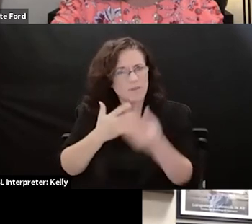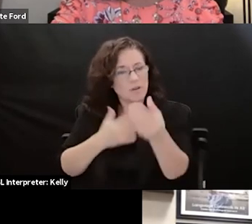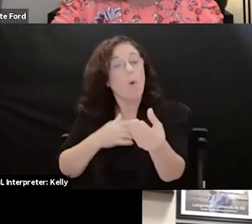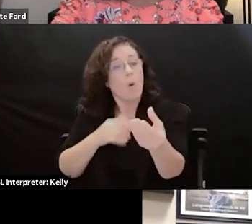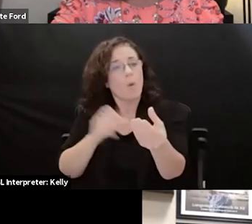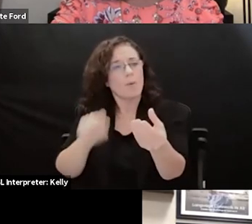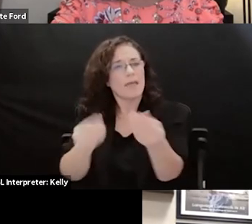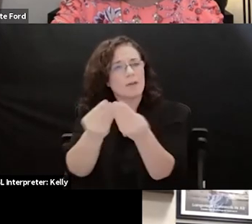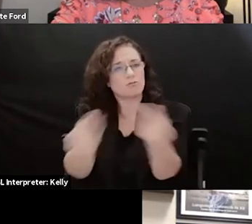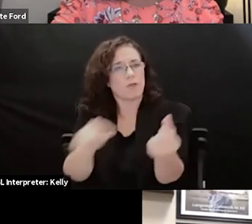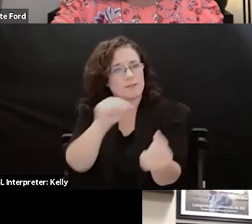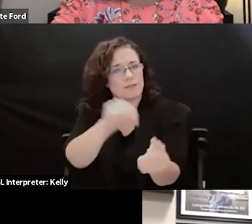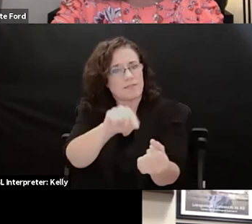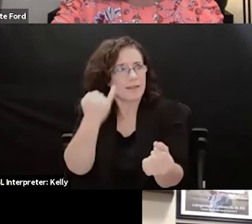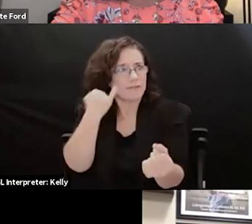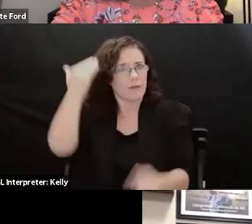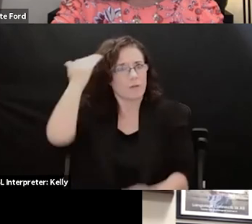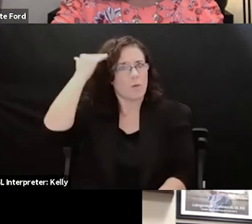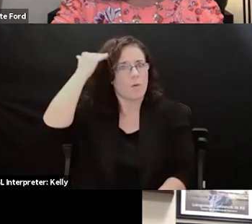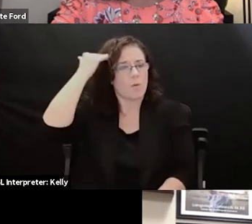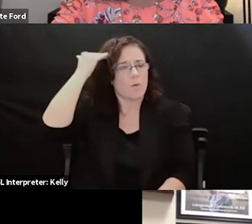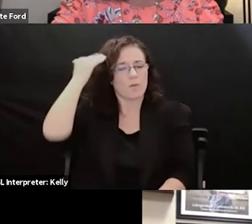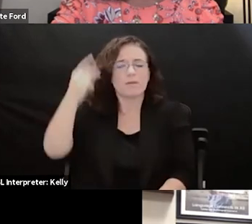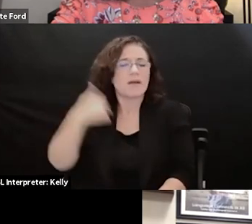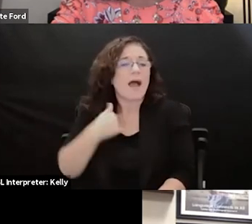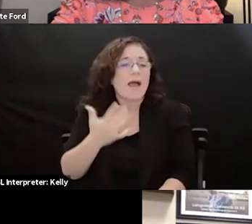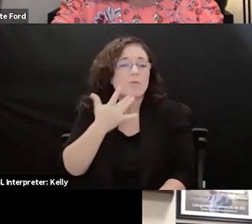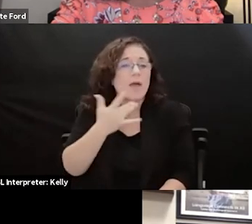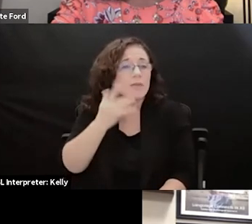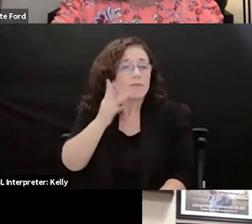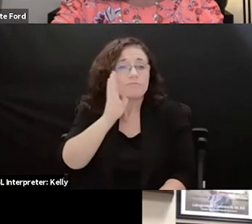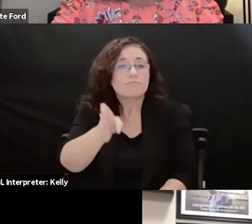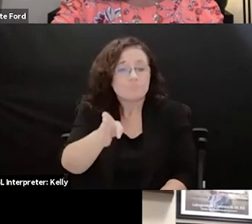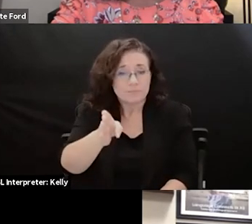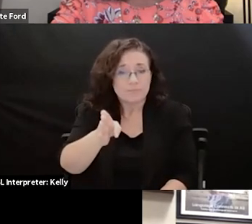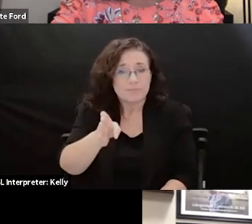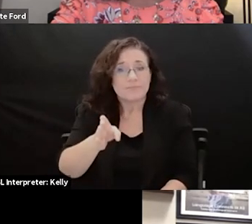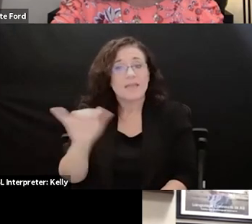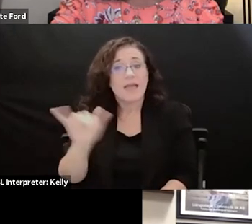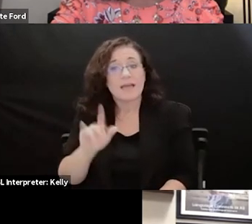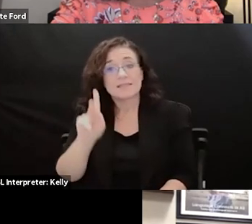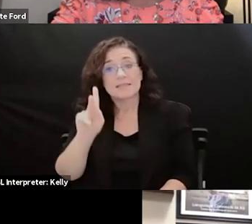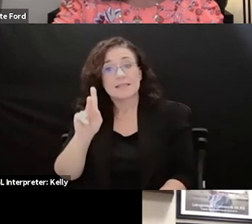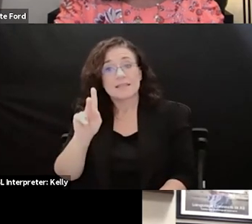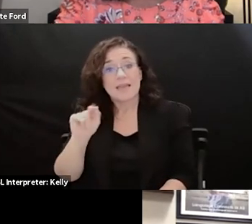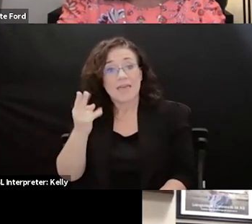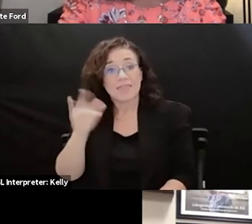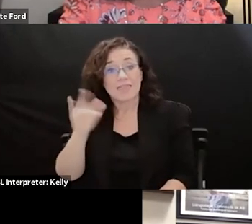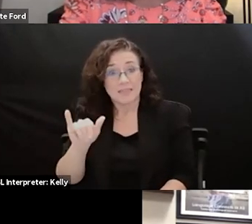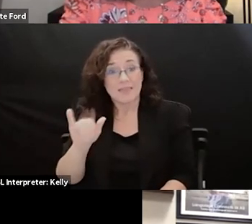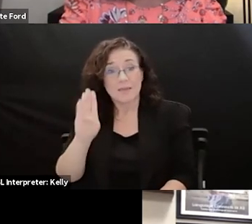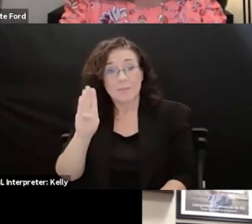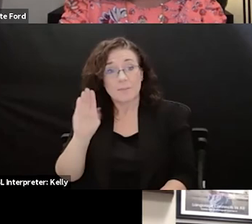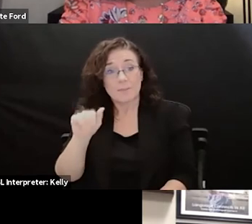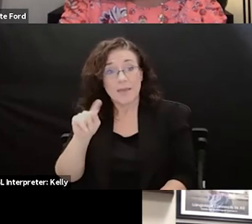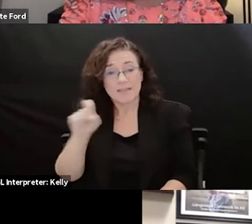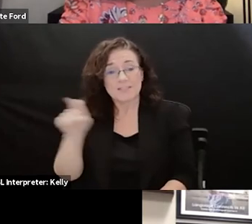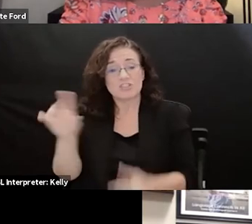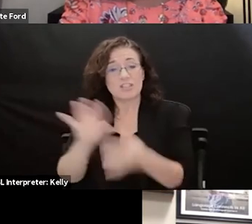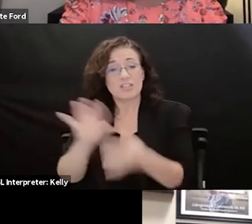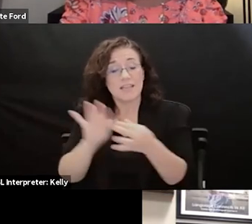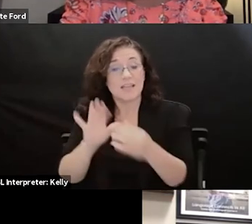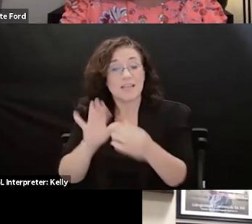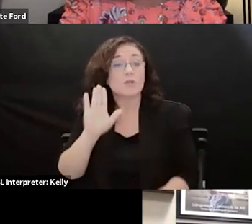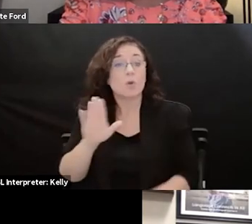another so those are difficult things to hear but i would rather hear them because as kathy bates would say your silent thoughts give me pause so keep saying